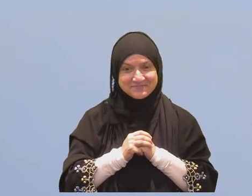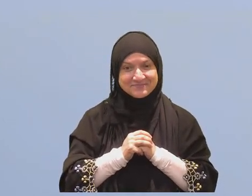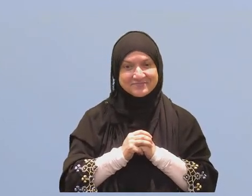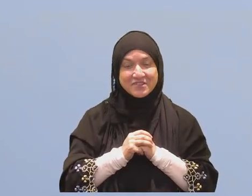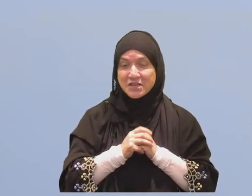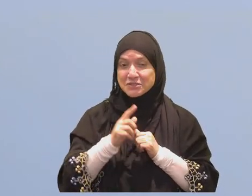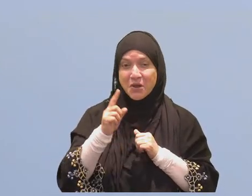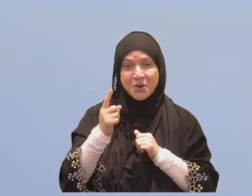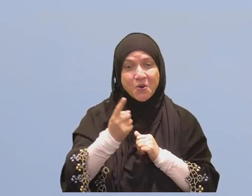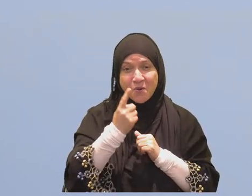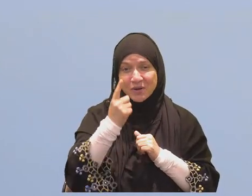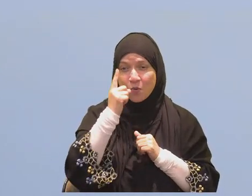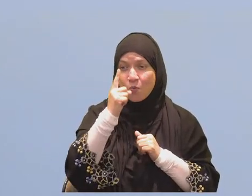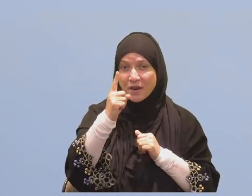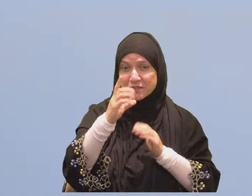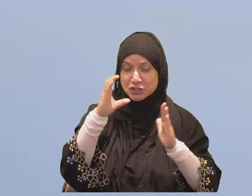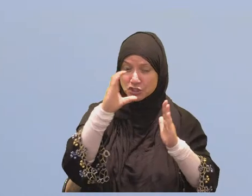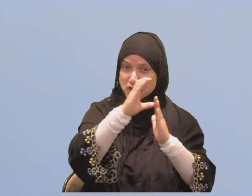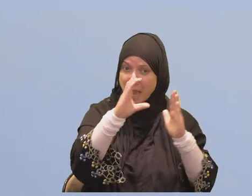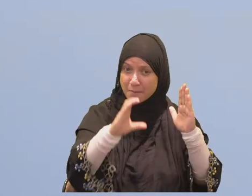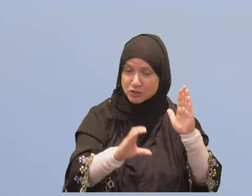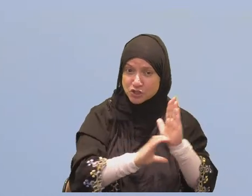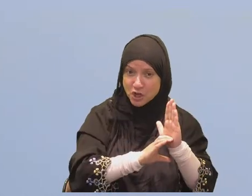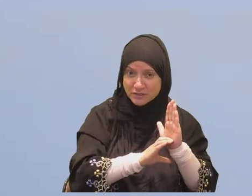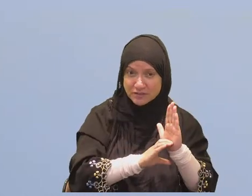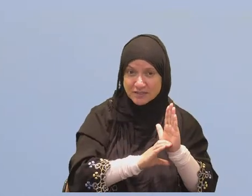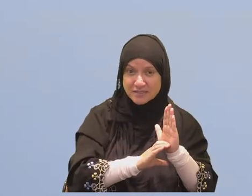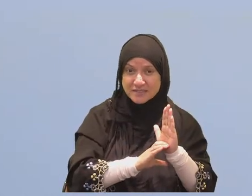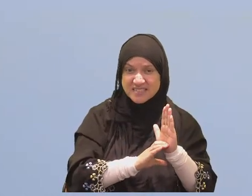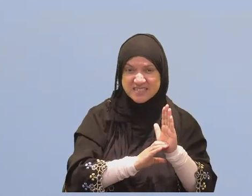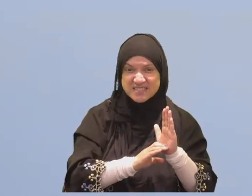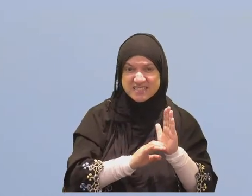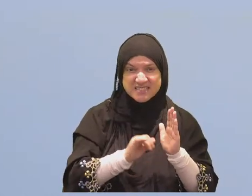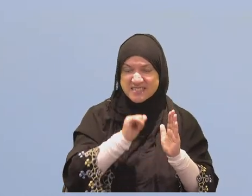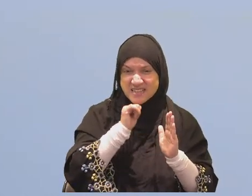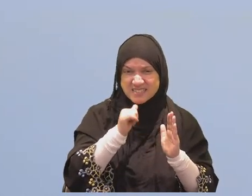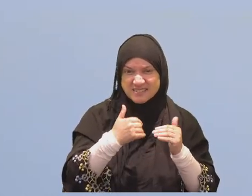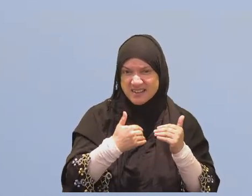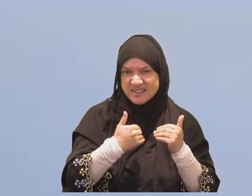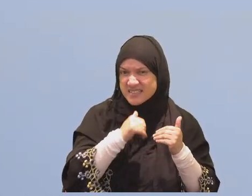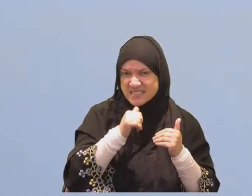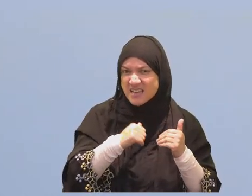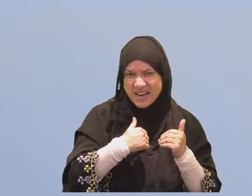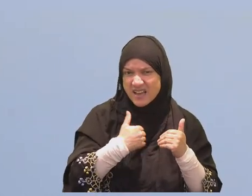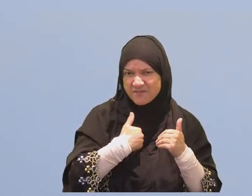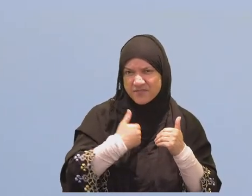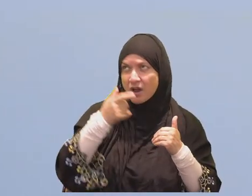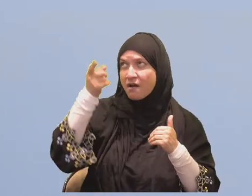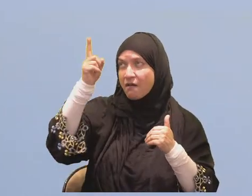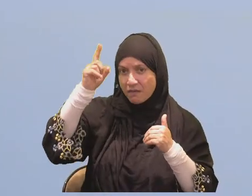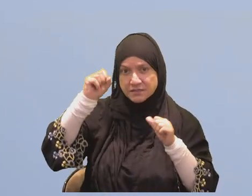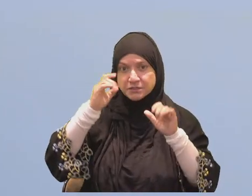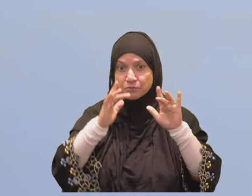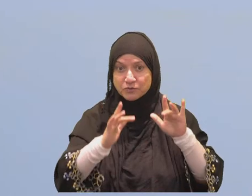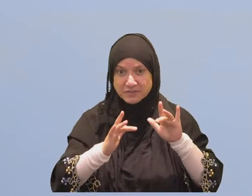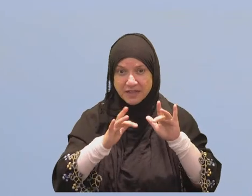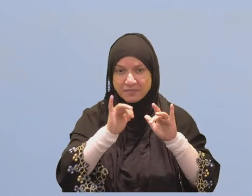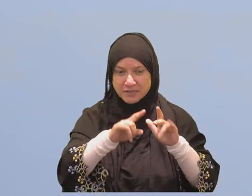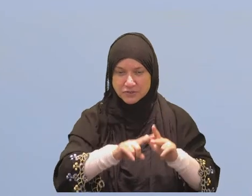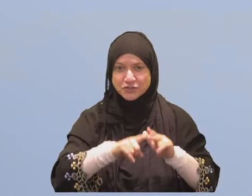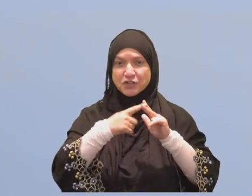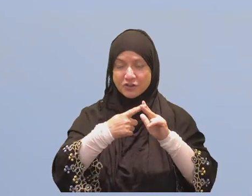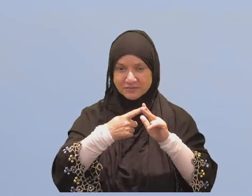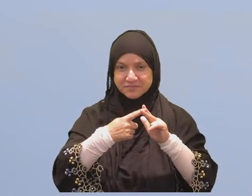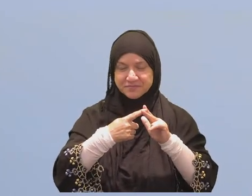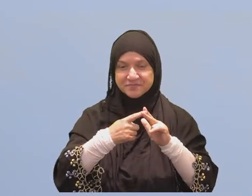inherently merciful, embodies mercy and extends that mercy to others. Ar-Rahman Ar-Rahim. And the one chapter that